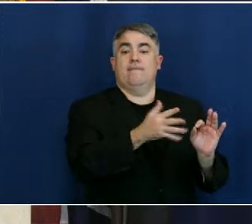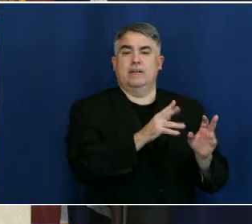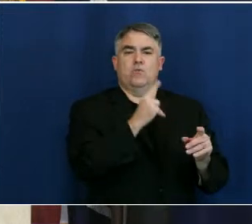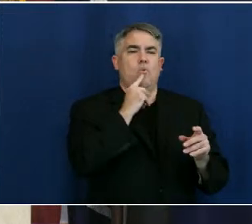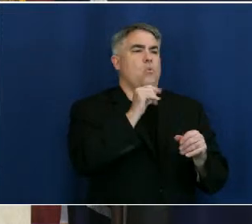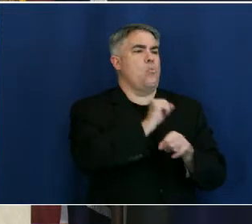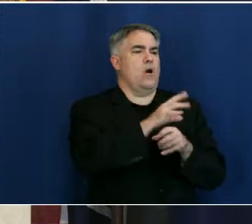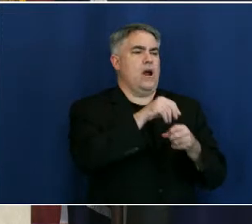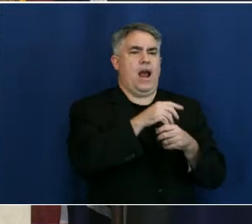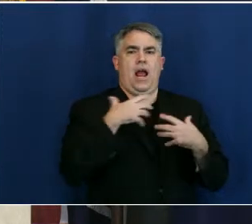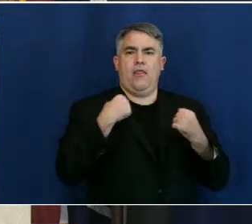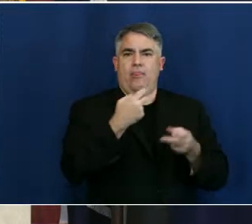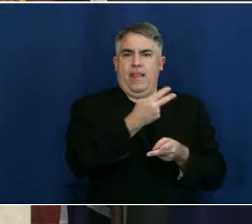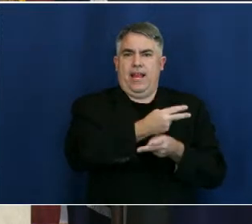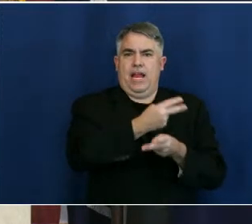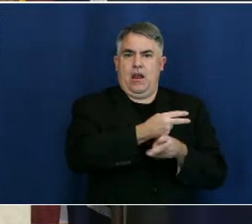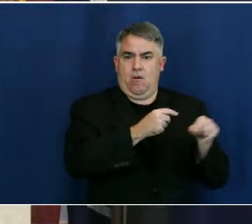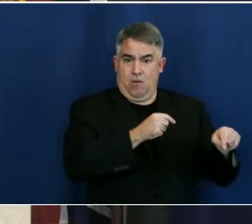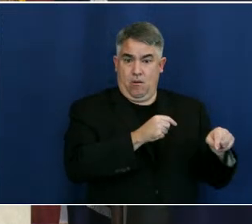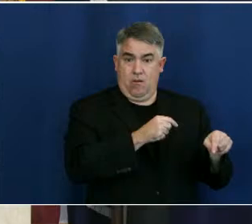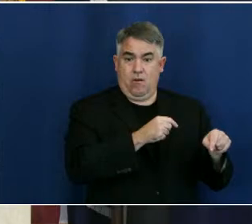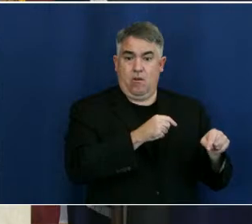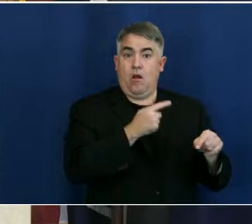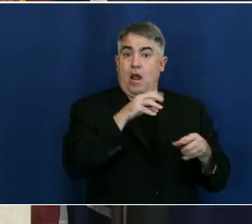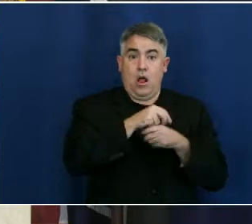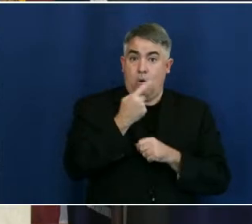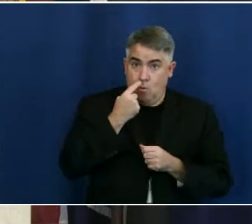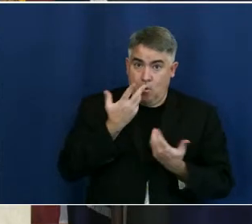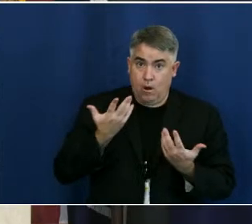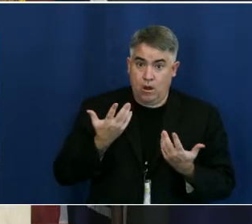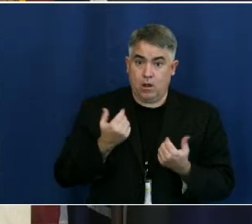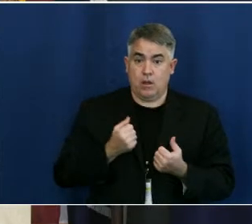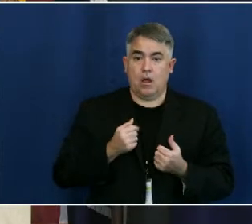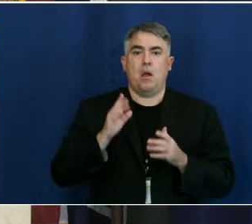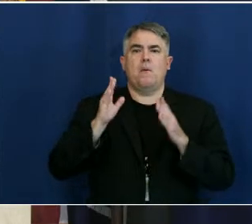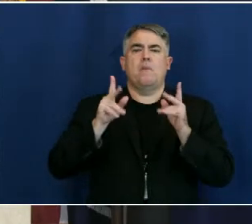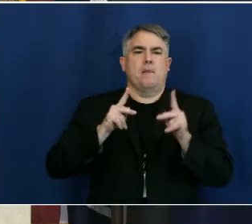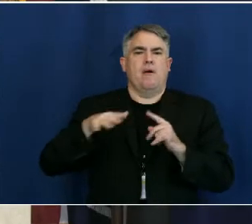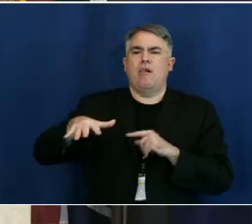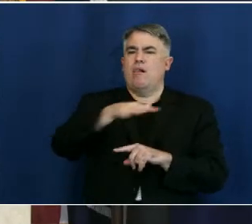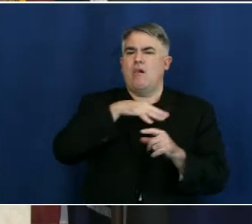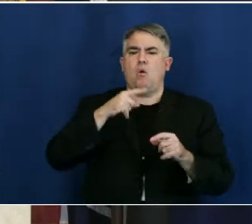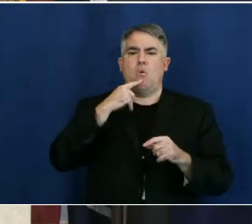And so having the ability as firefighters who are trained as paramedics and